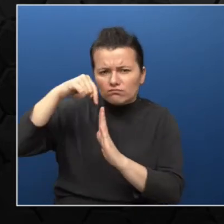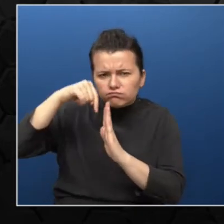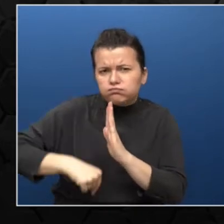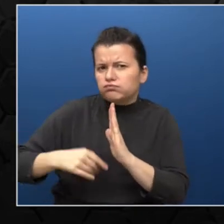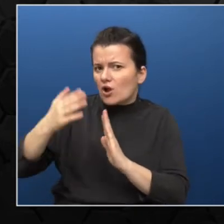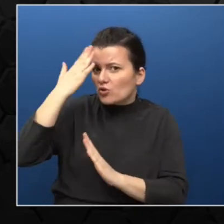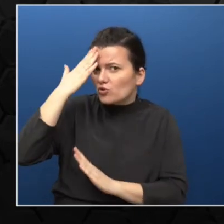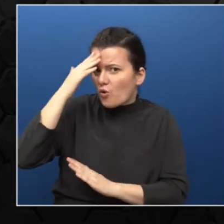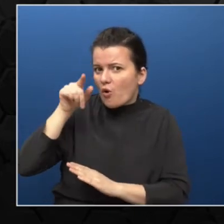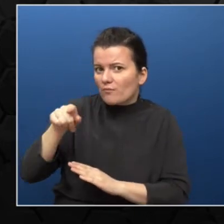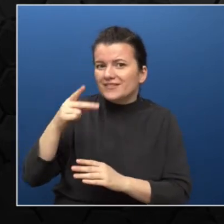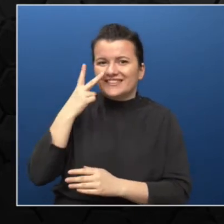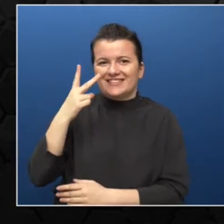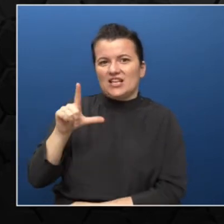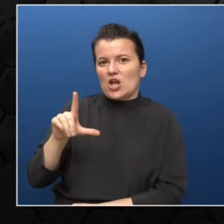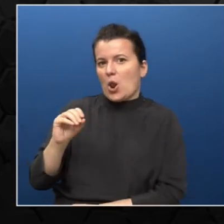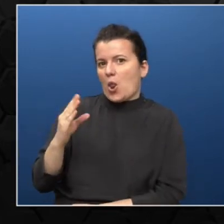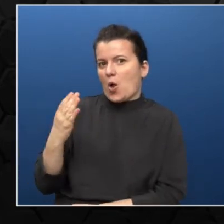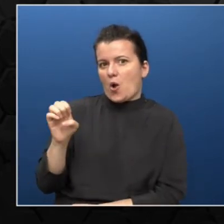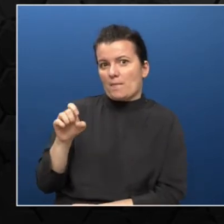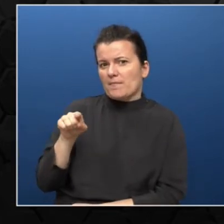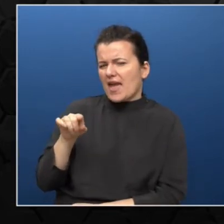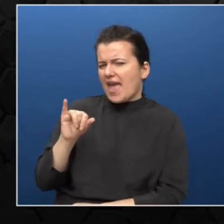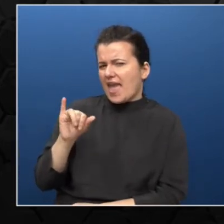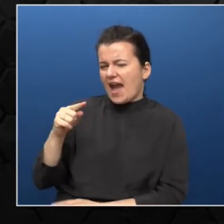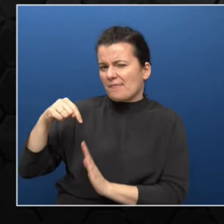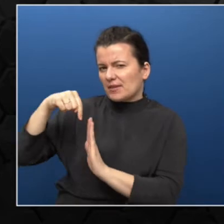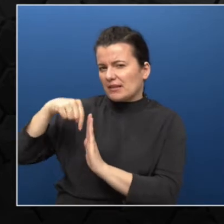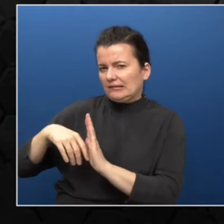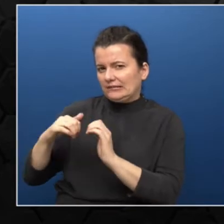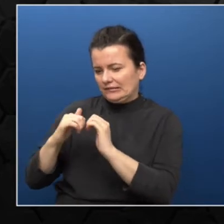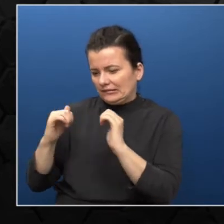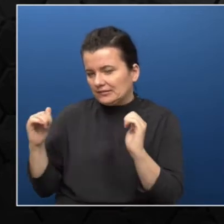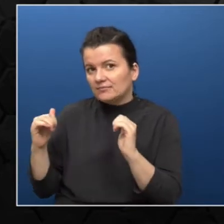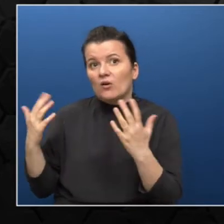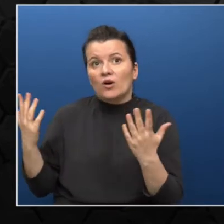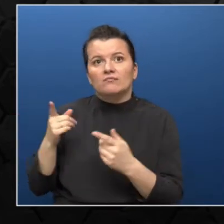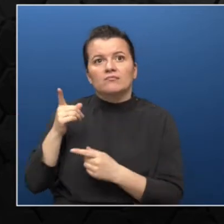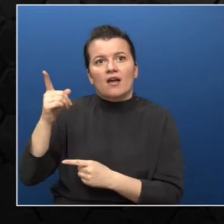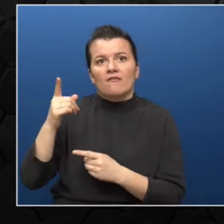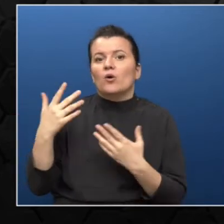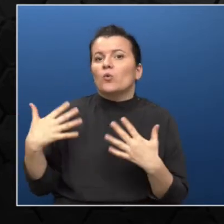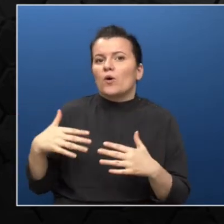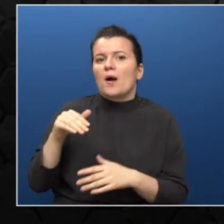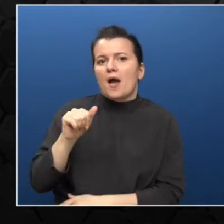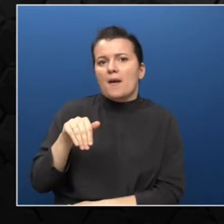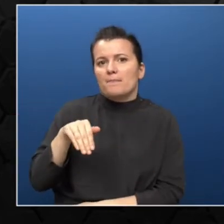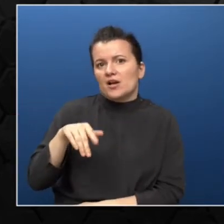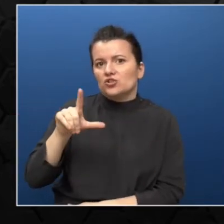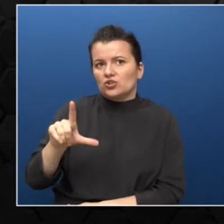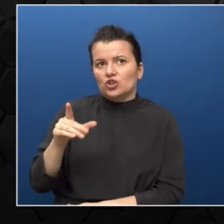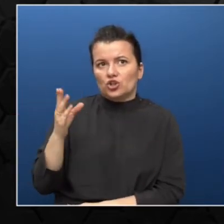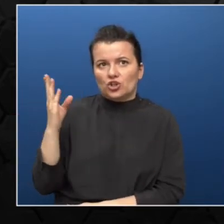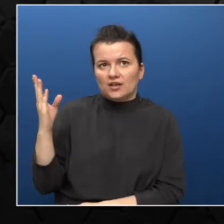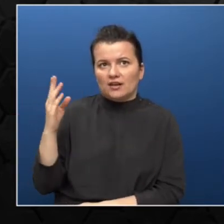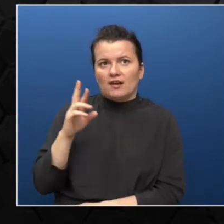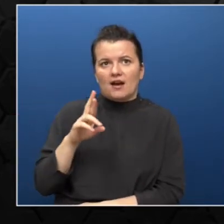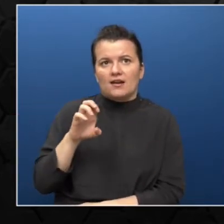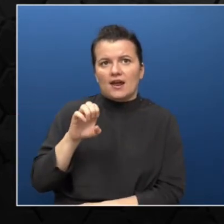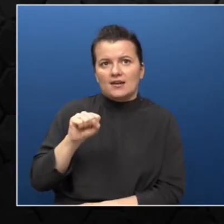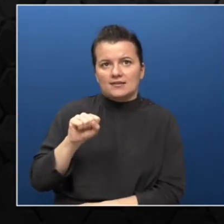Lobe AI is based on popular machine learning algorithms, ResNet 50 and